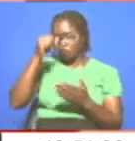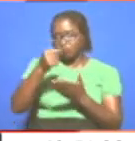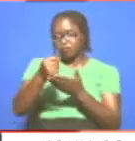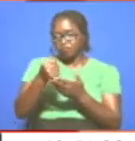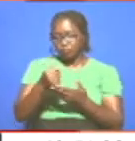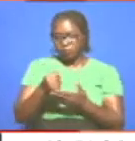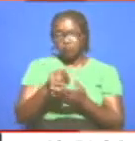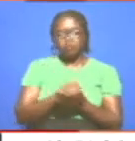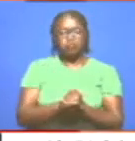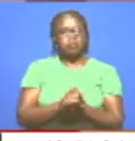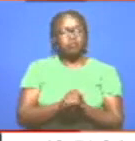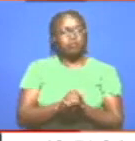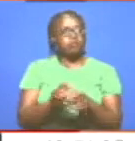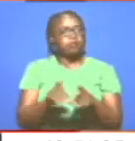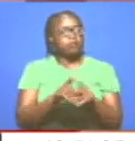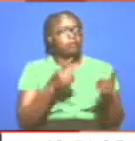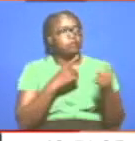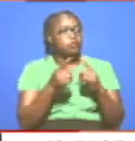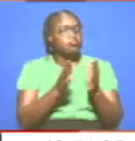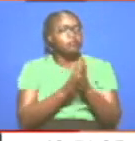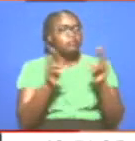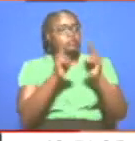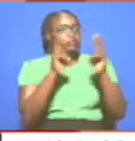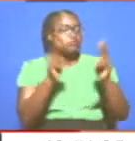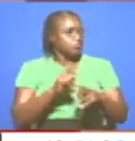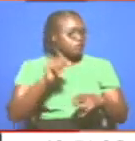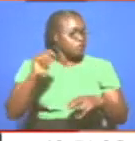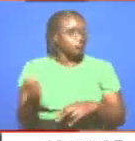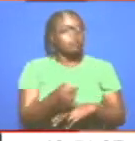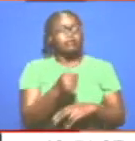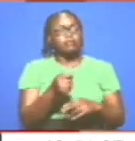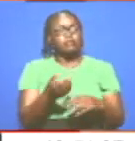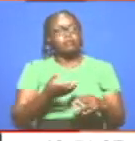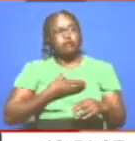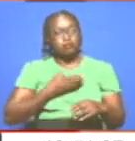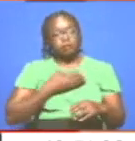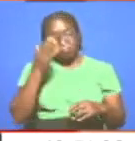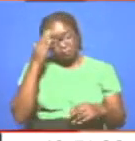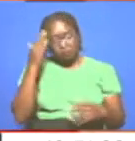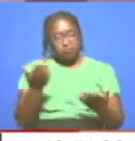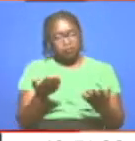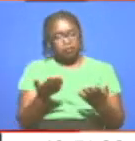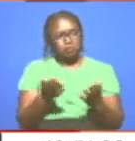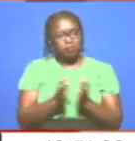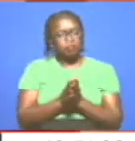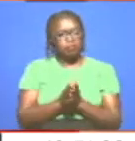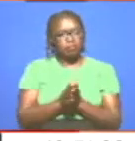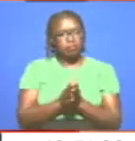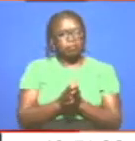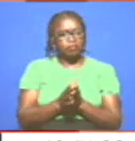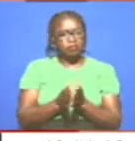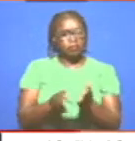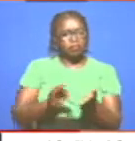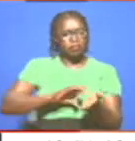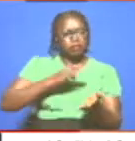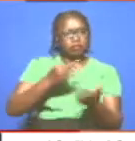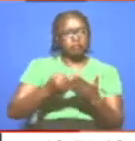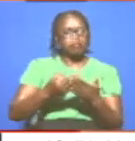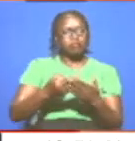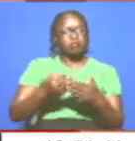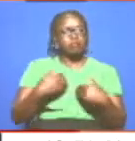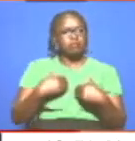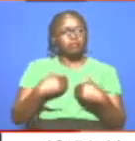And also, talking with the International Cricket Council, we know the kind of funding that would come through. I know